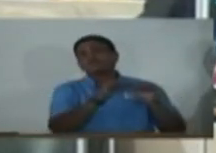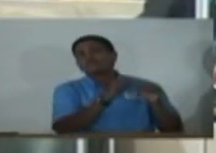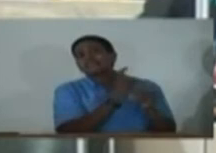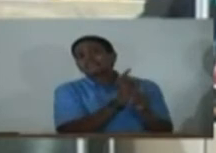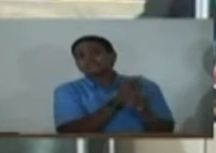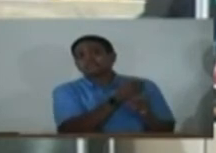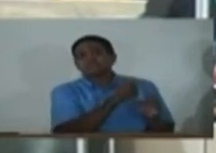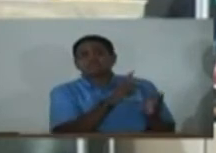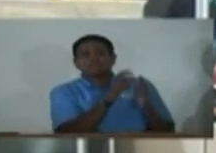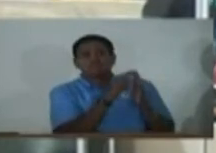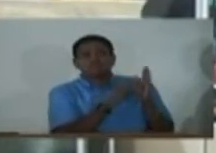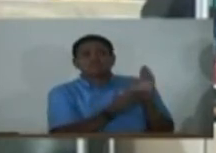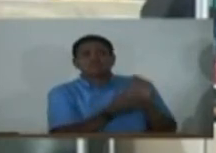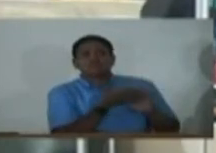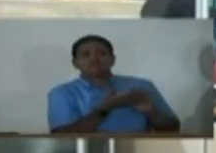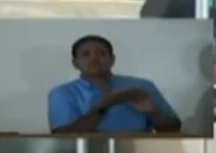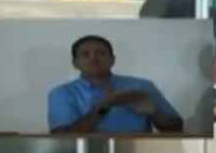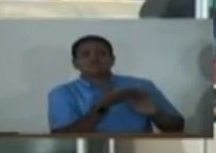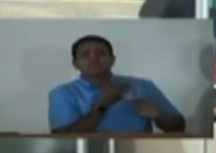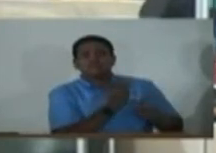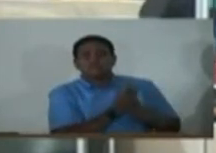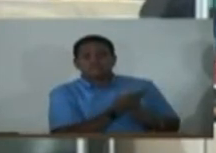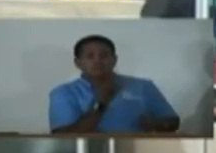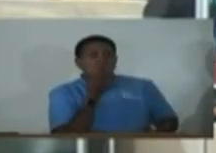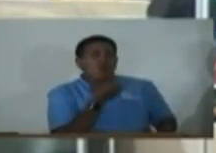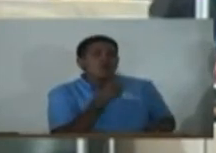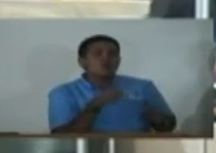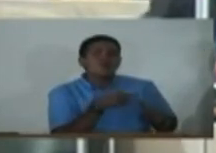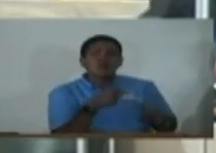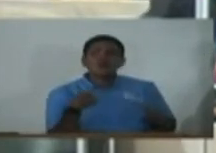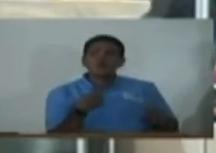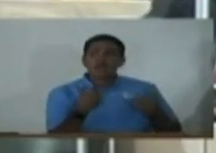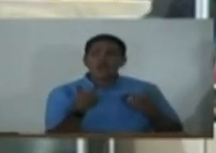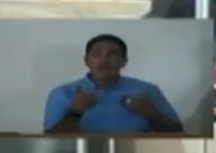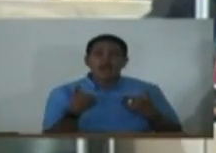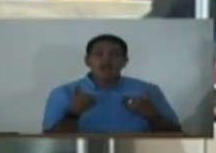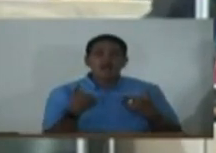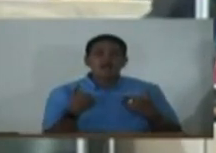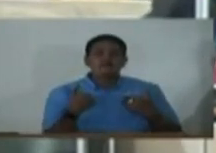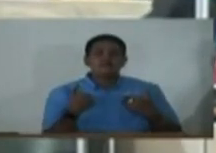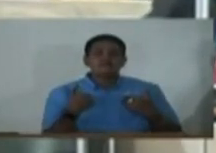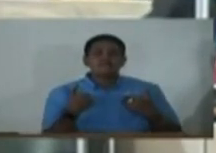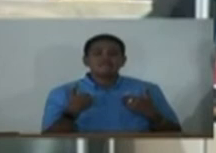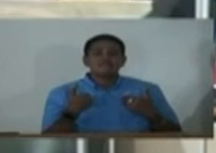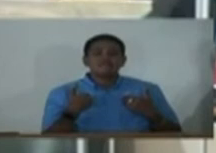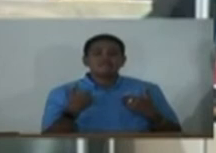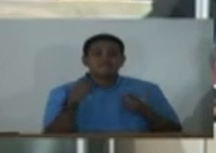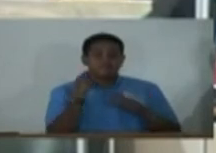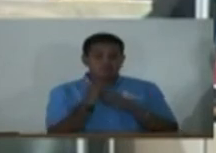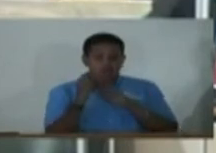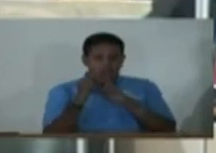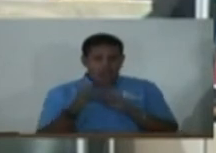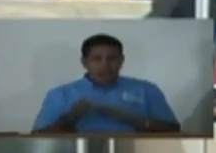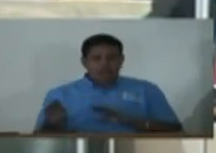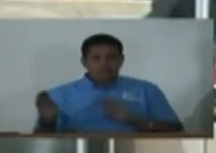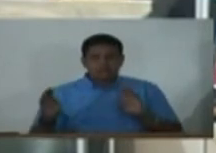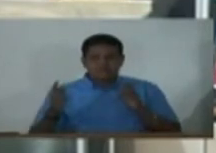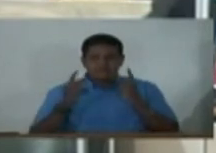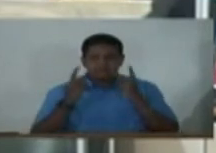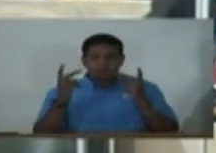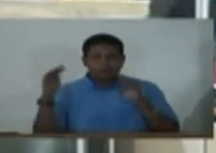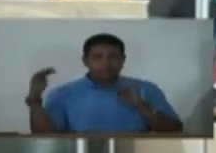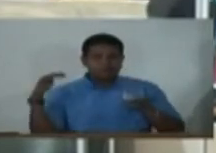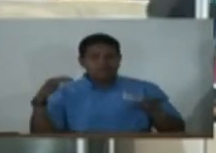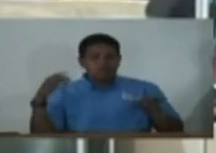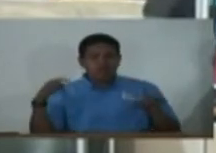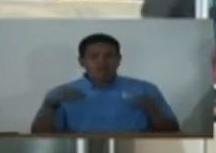this protocol as it is, because when we have analyzed the behavior of the public